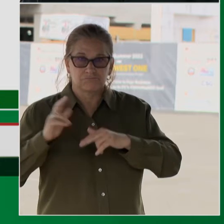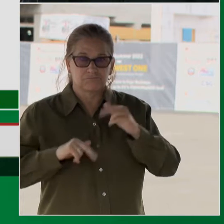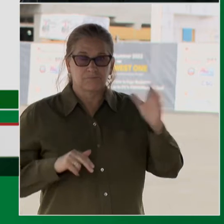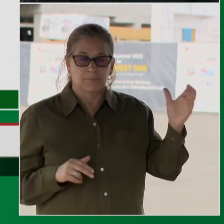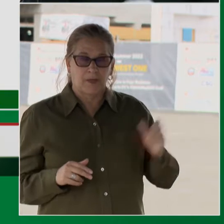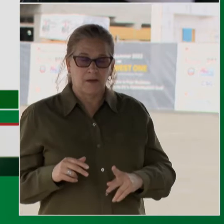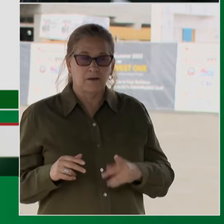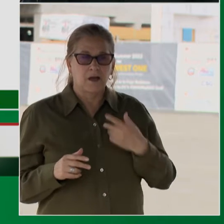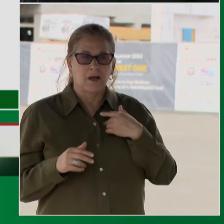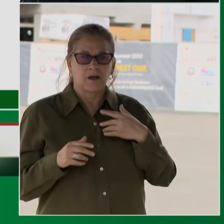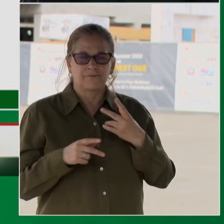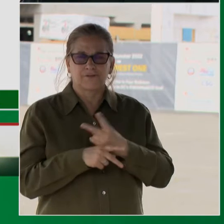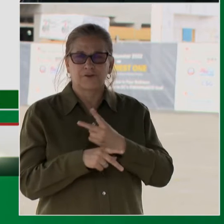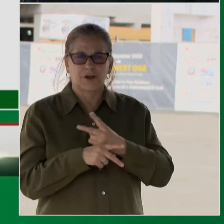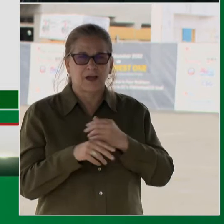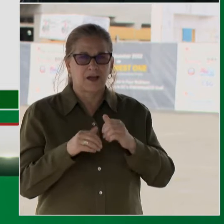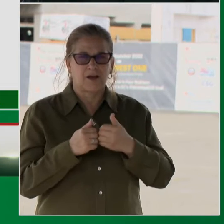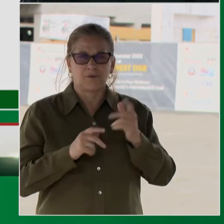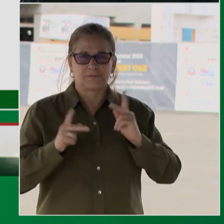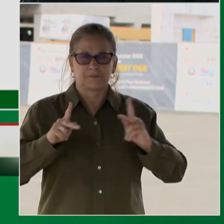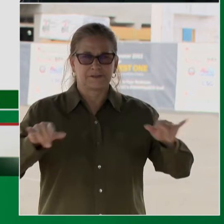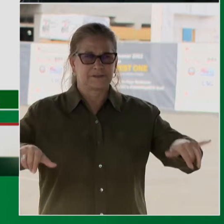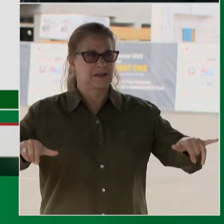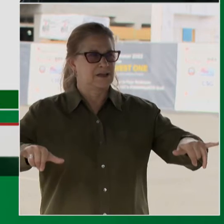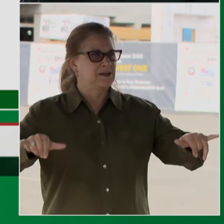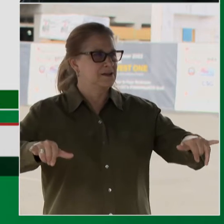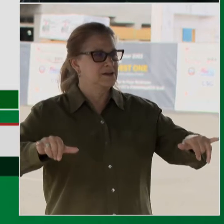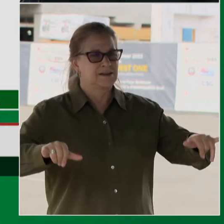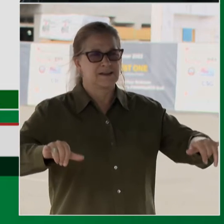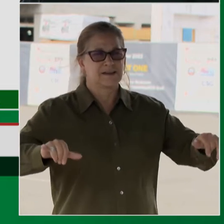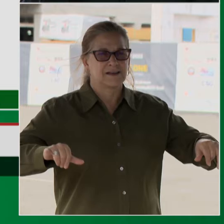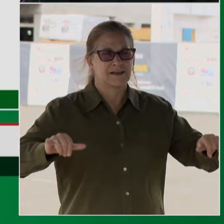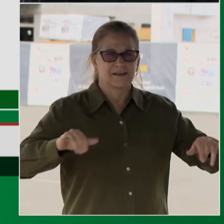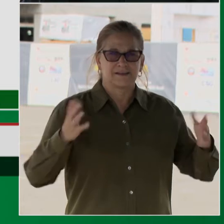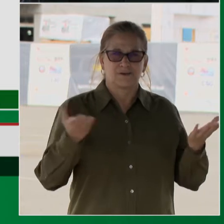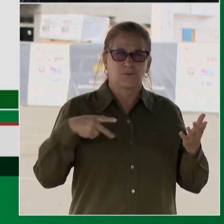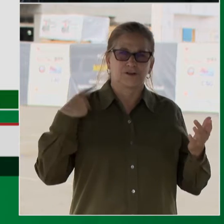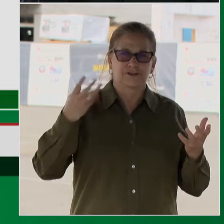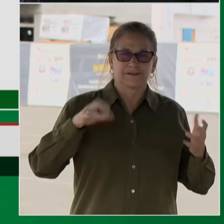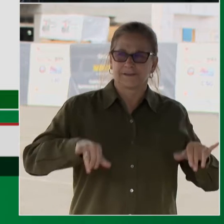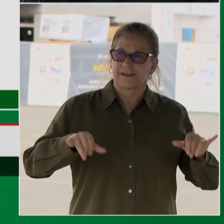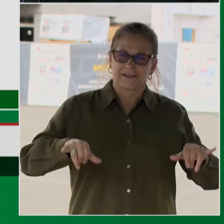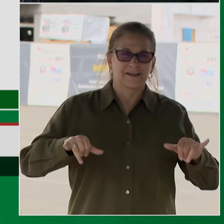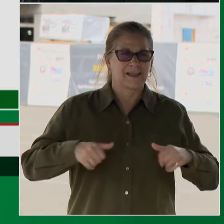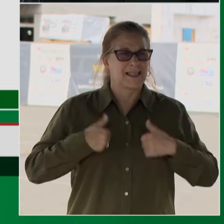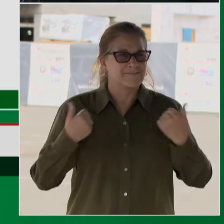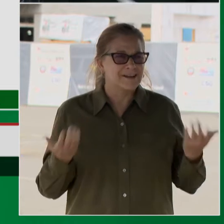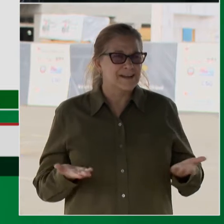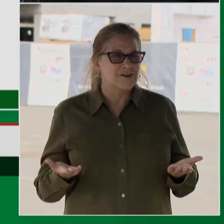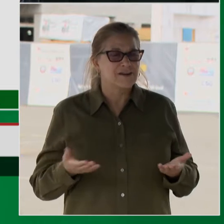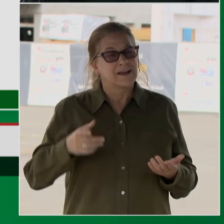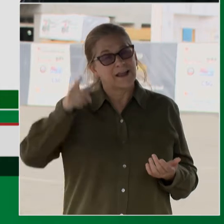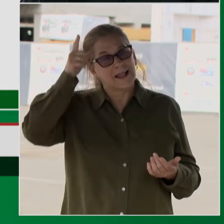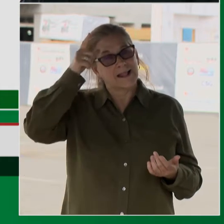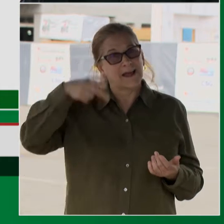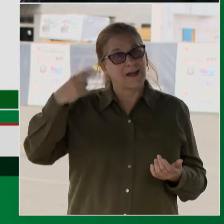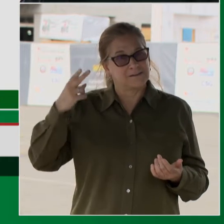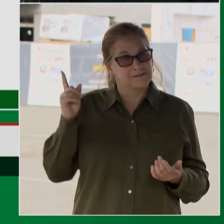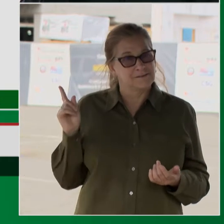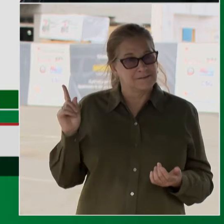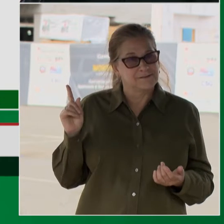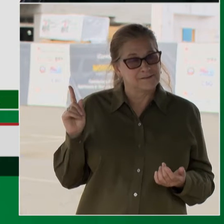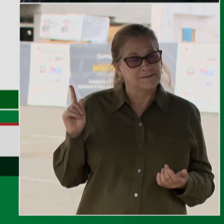on the project that's actually on the actual physical site, the Housing Authority site. So with Lincoln Heights Richardson Dwellings, as I mentioned, we've